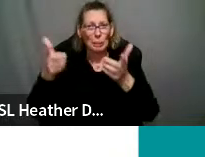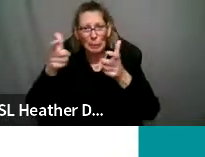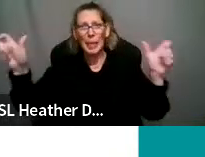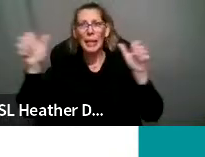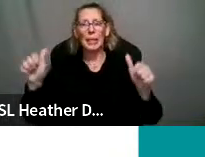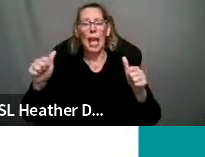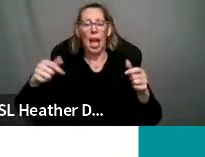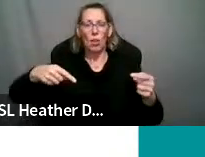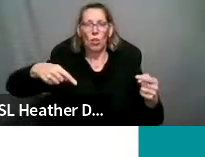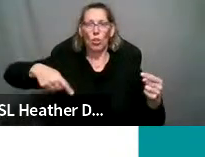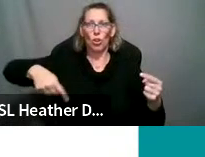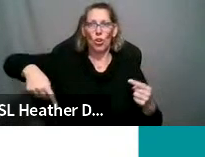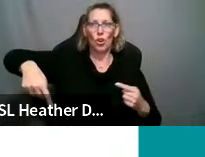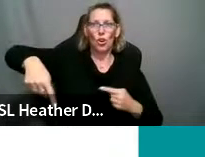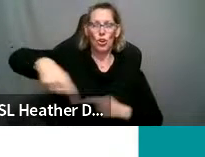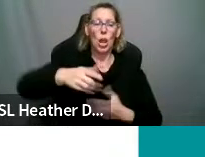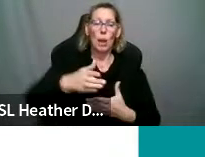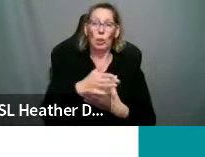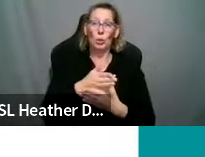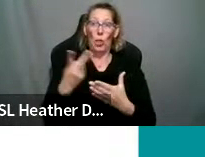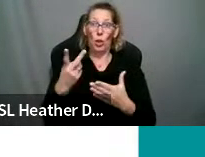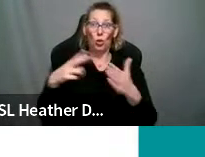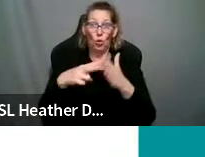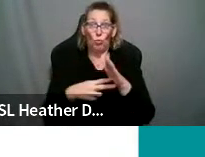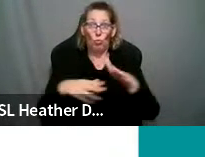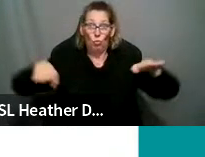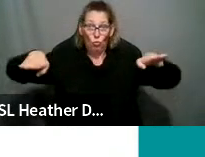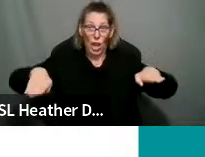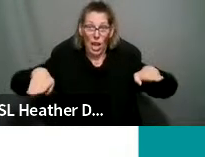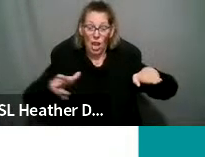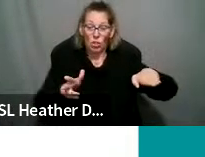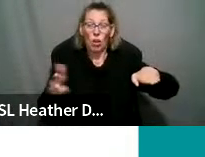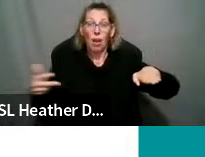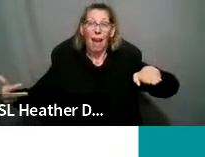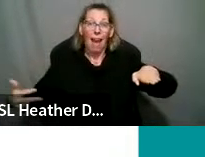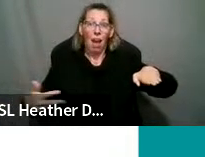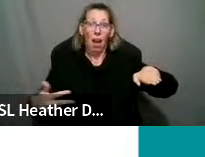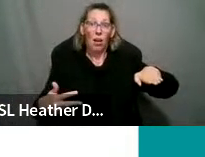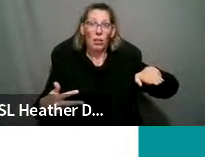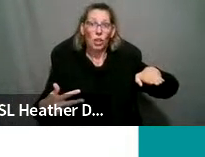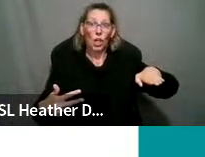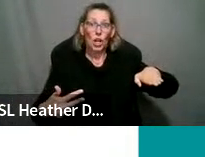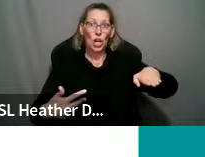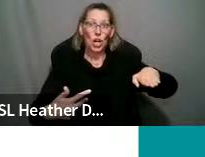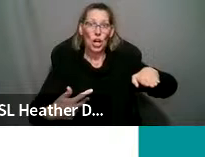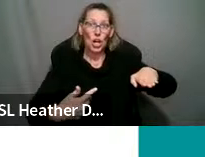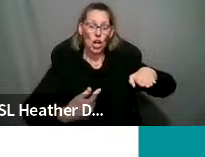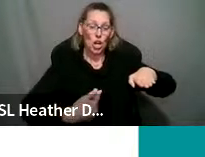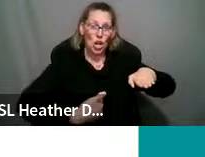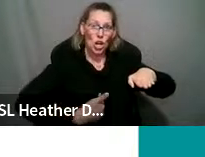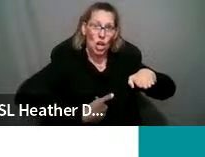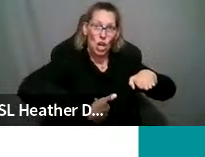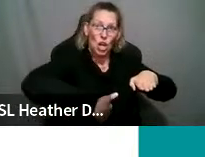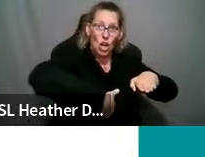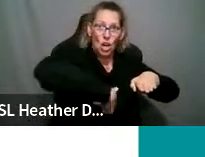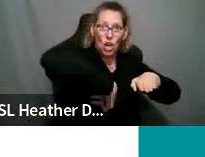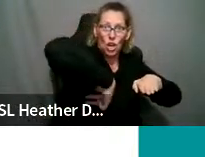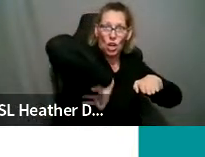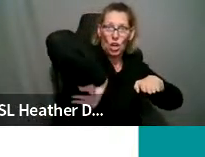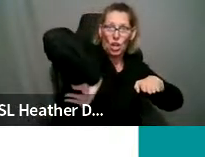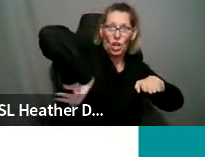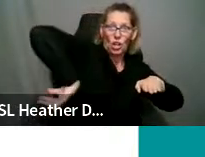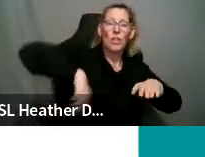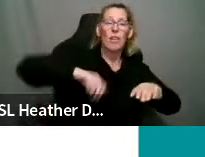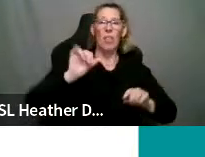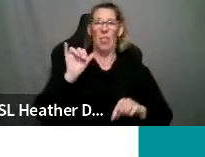bridges, between the BNSF Railway Bridge and the Interstate Bridge, which is called the Upper Vancouver Turning Basin.